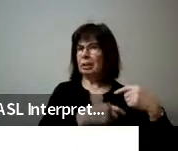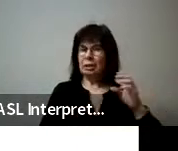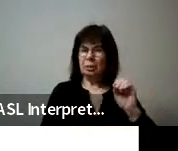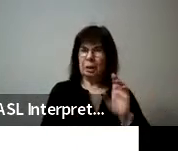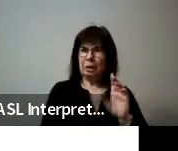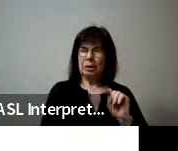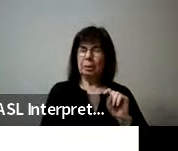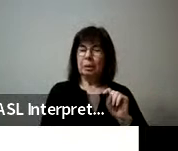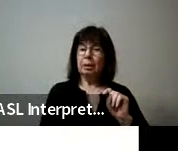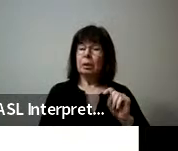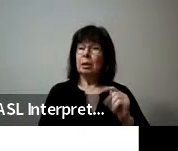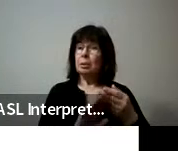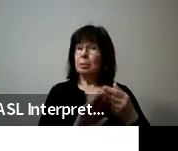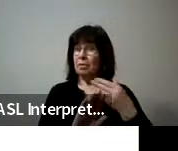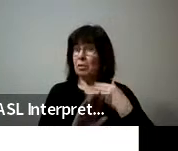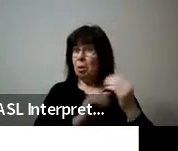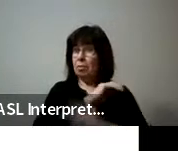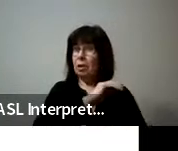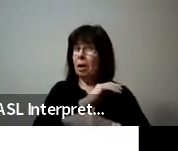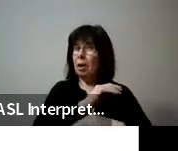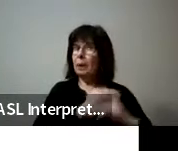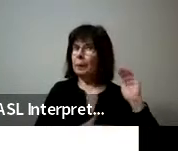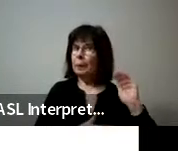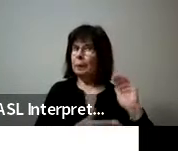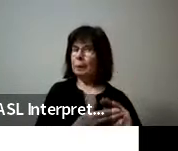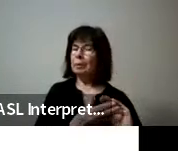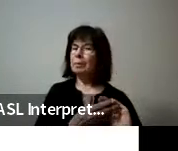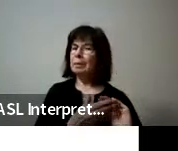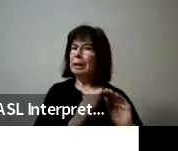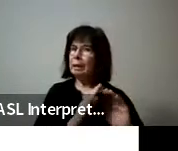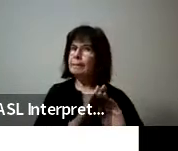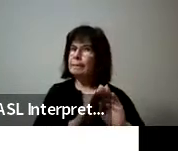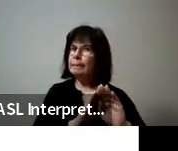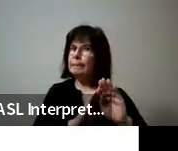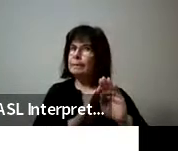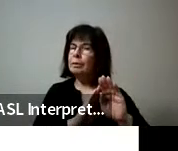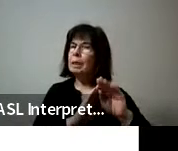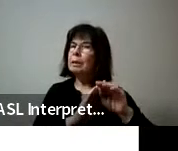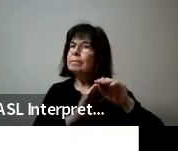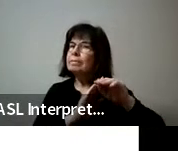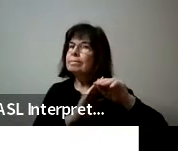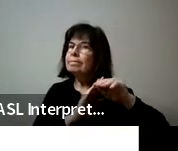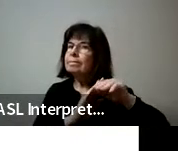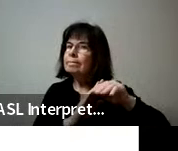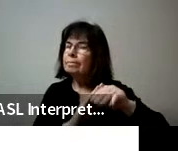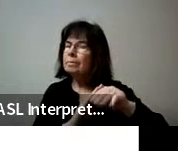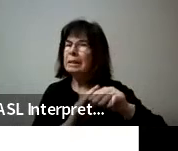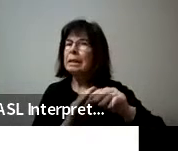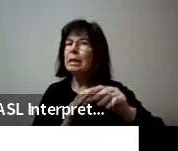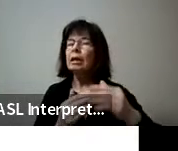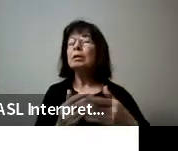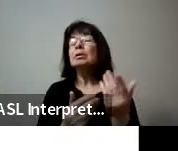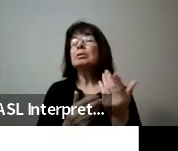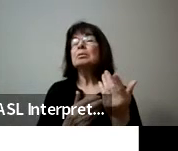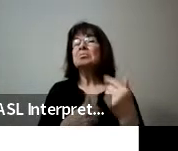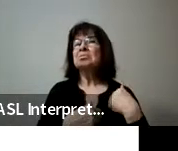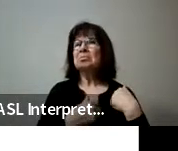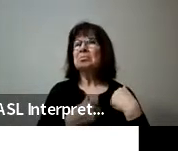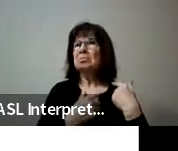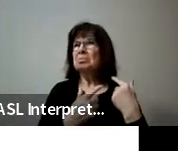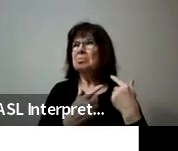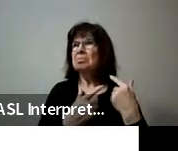levels of the fall. And as I said, there's been actually a bit of an uptick in the last week or so,